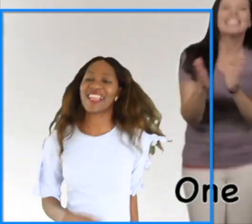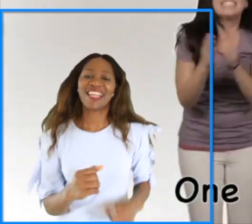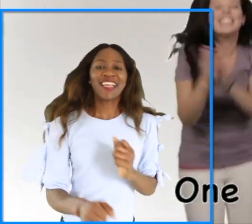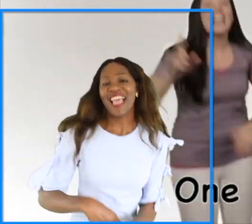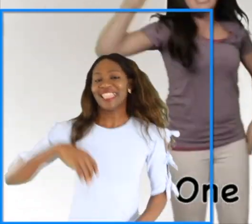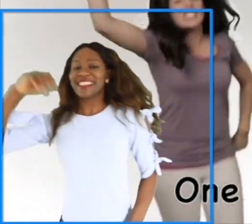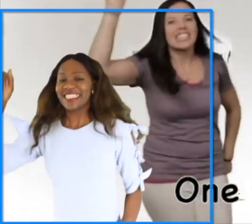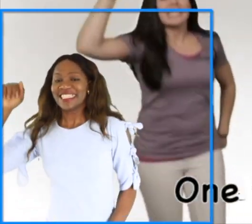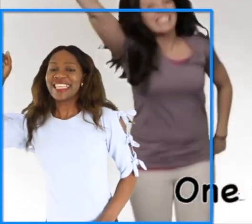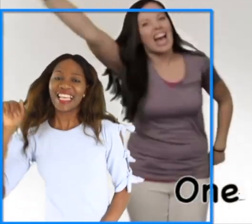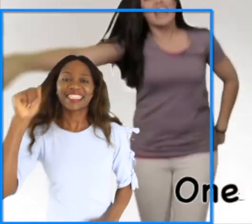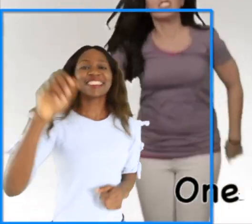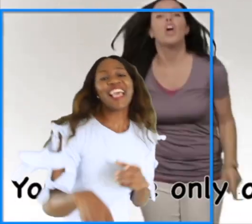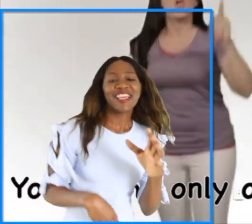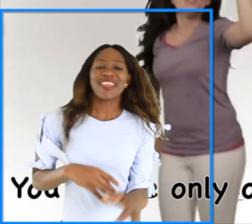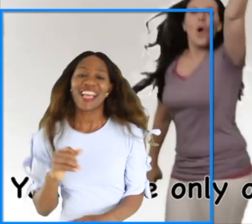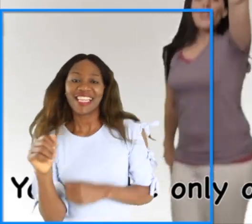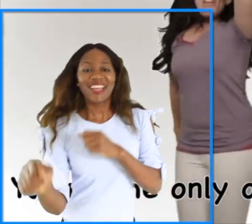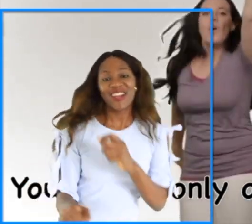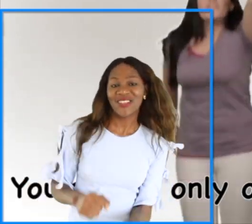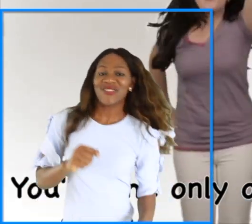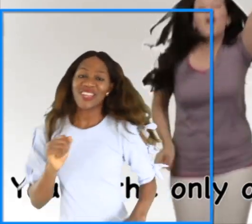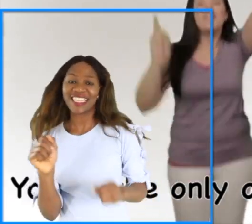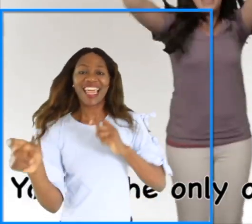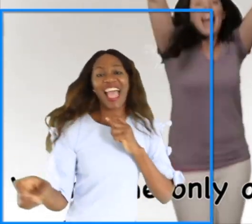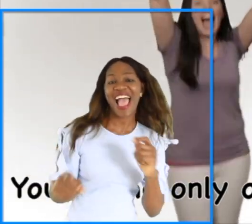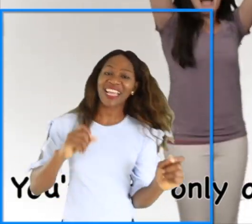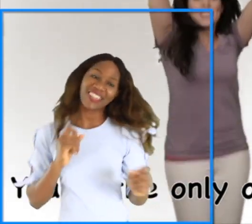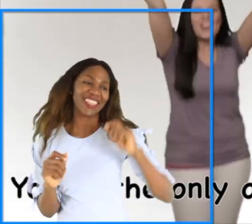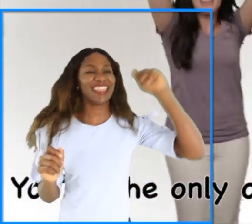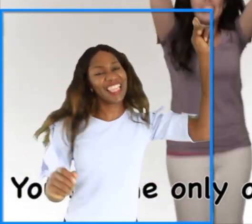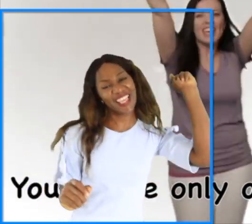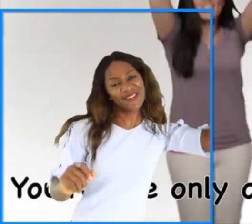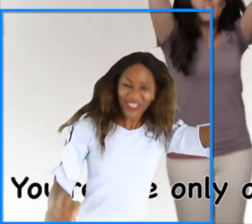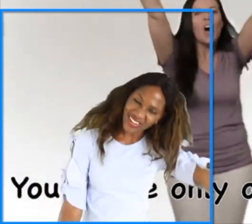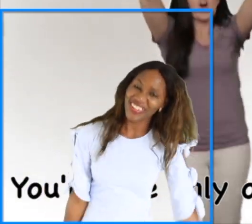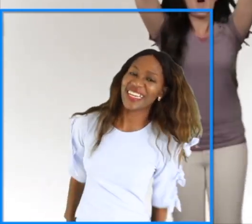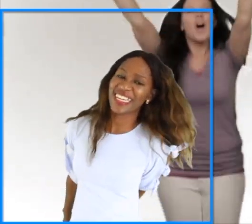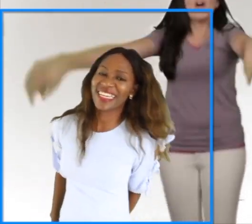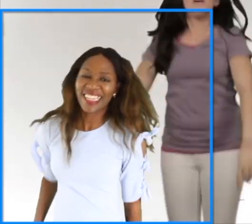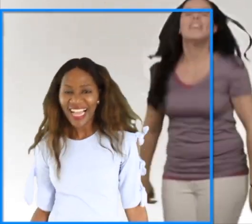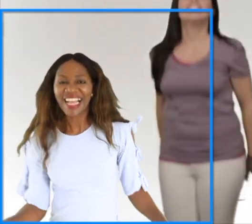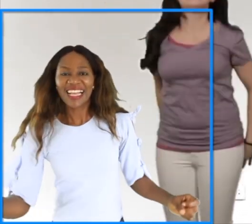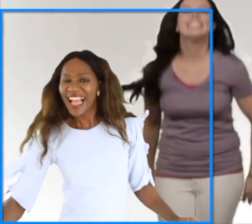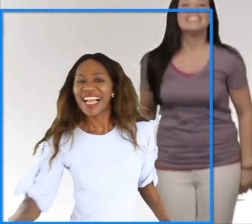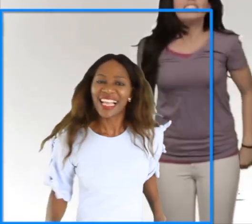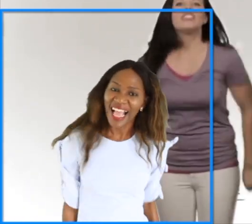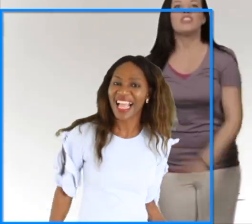way, Jesus, you're the only one that I could live for.